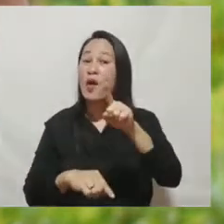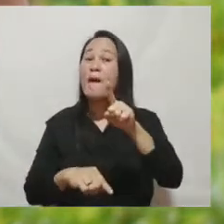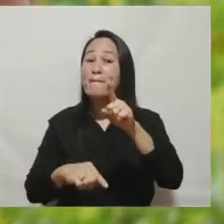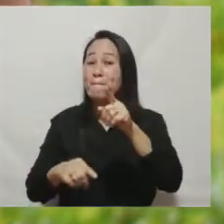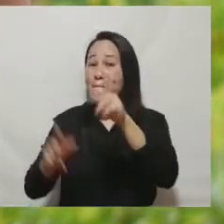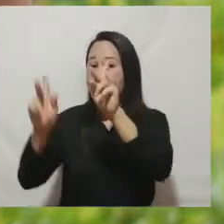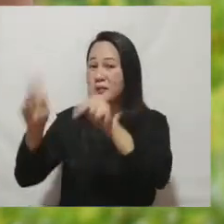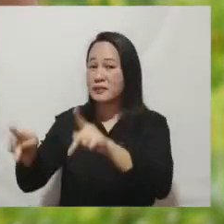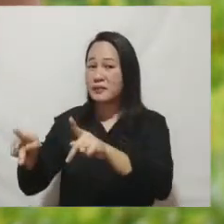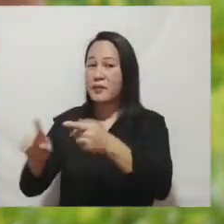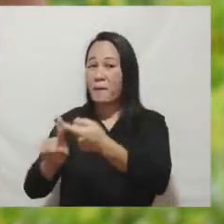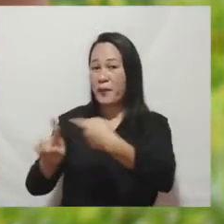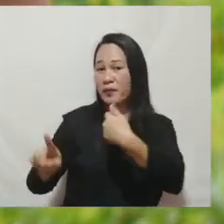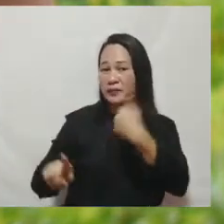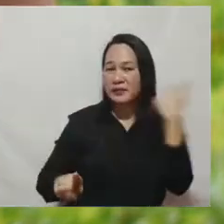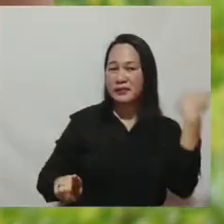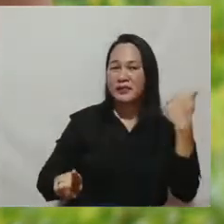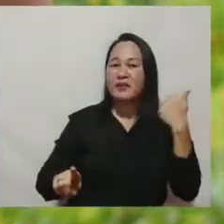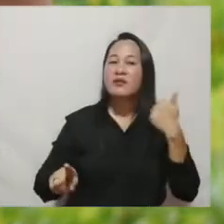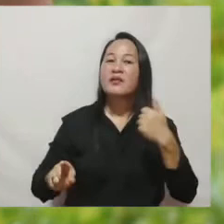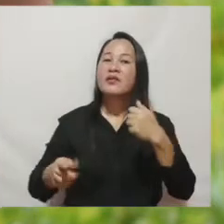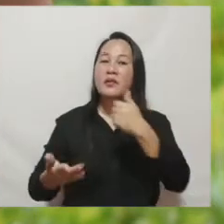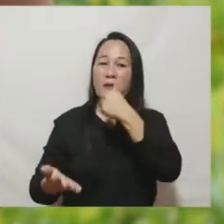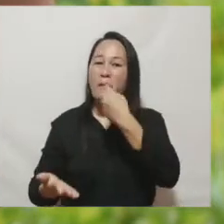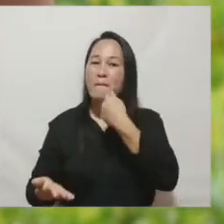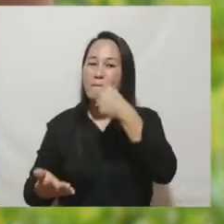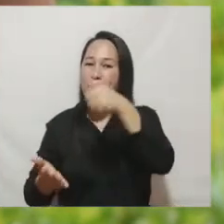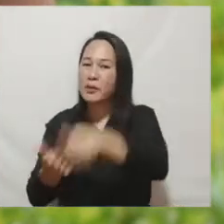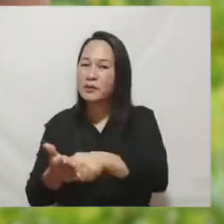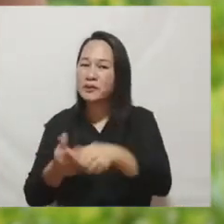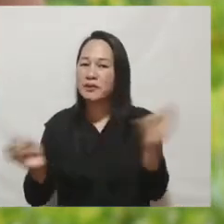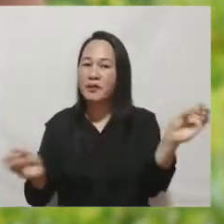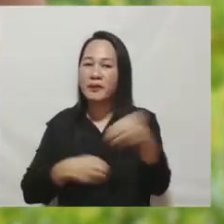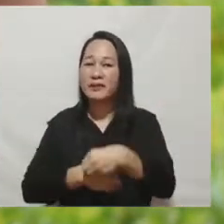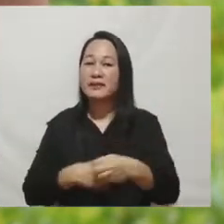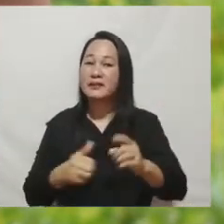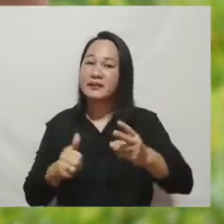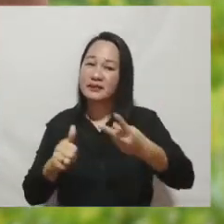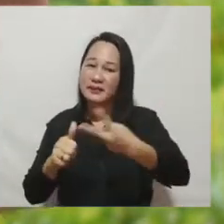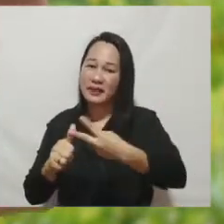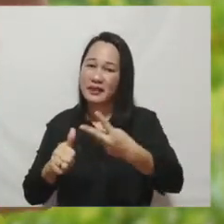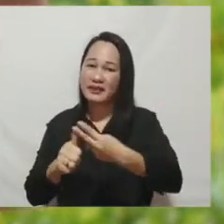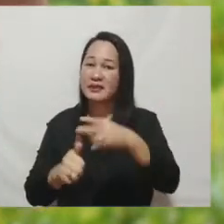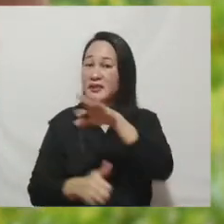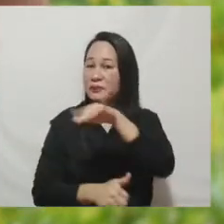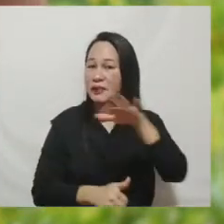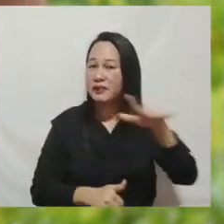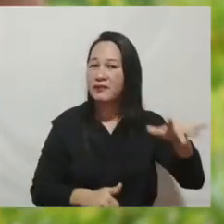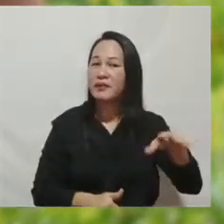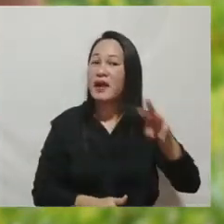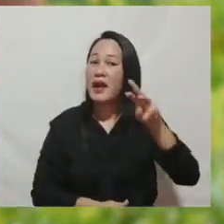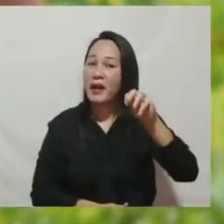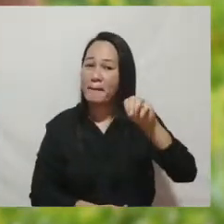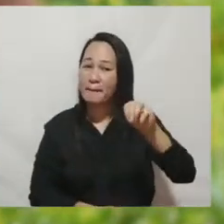post office. The second male is spelled